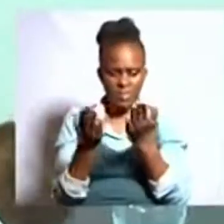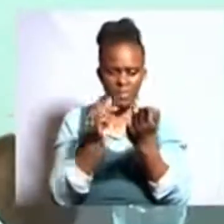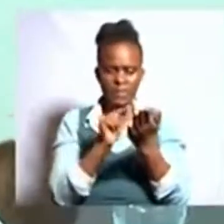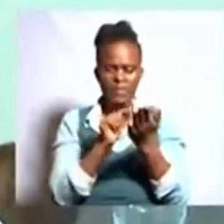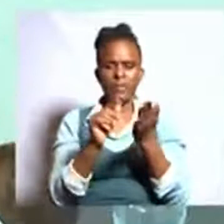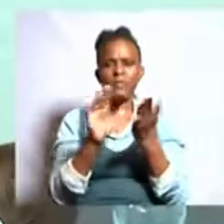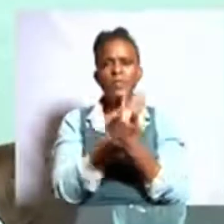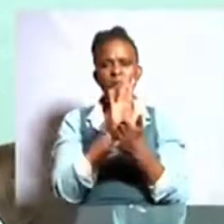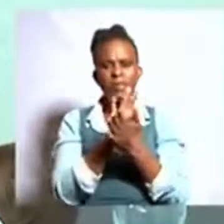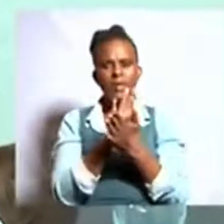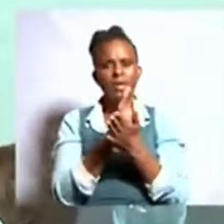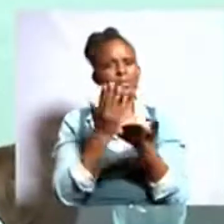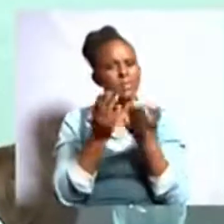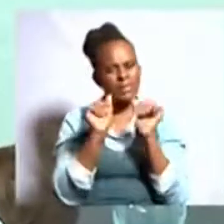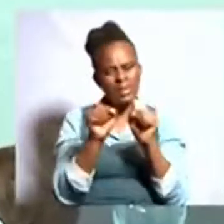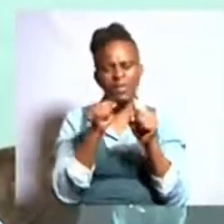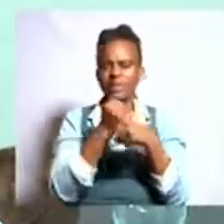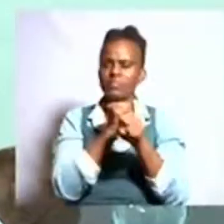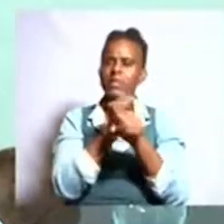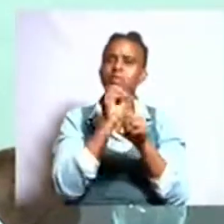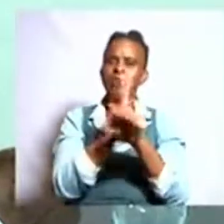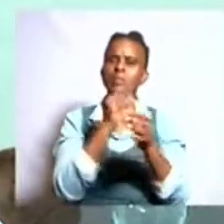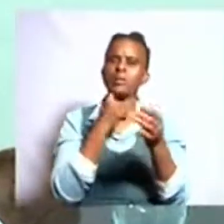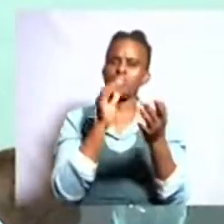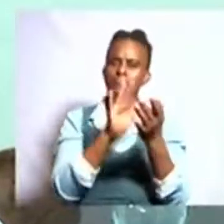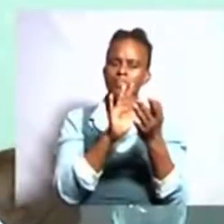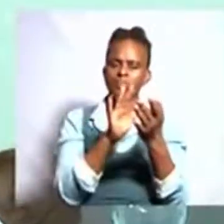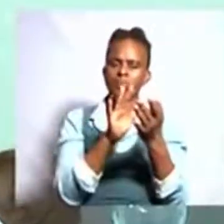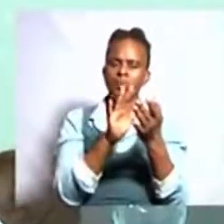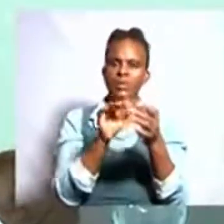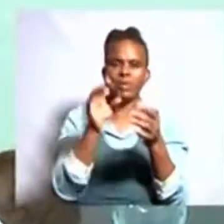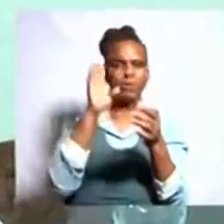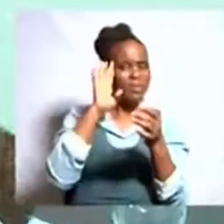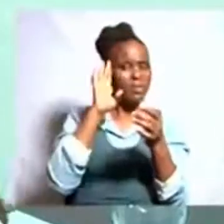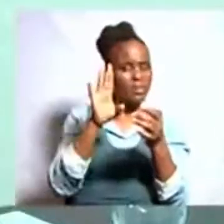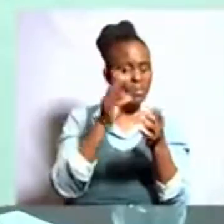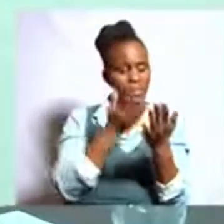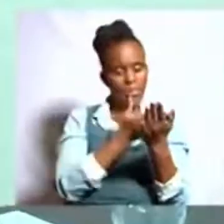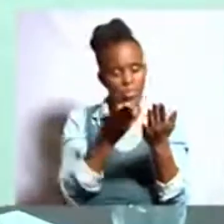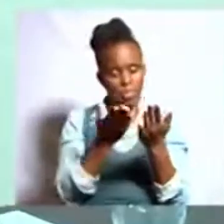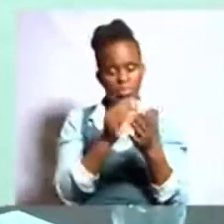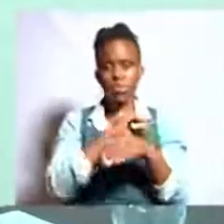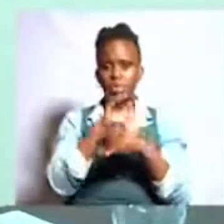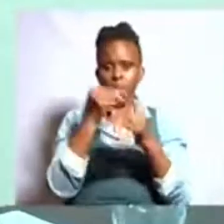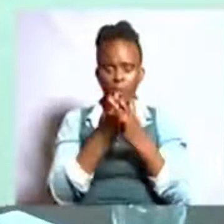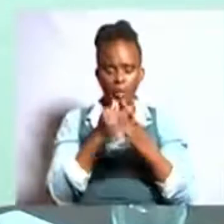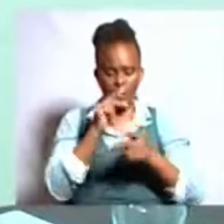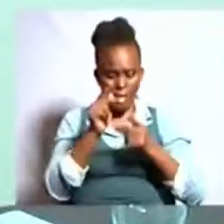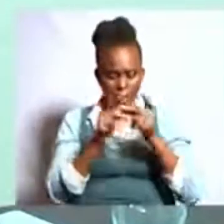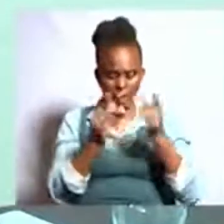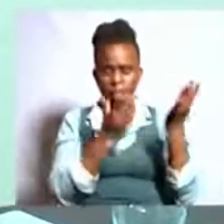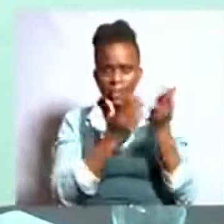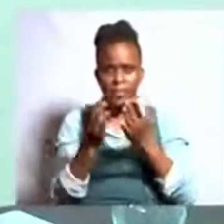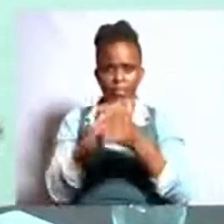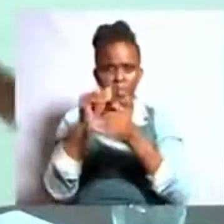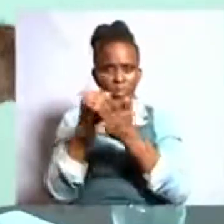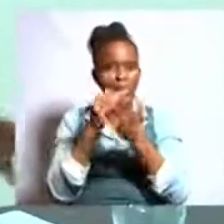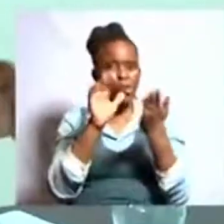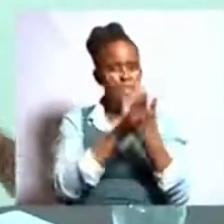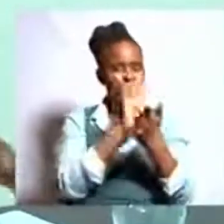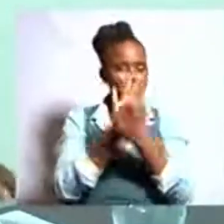those documents, we could have made them available. And, sir, this whole process, if we are to bring all the